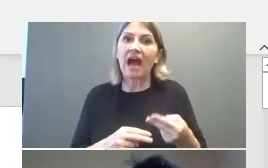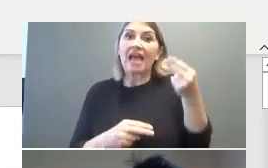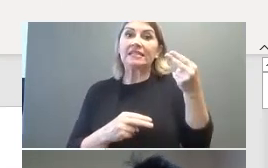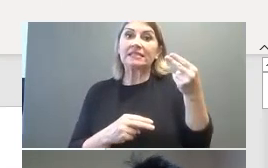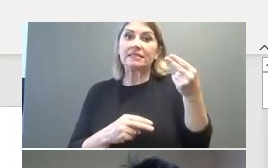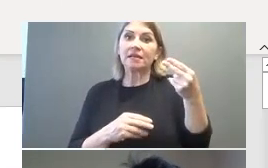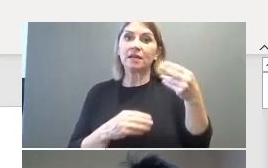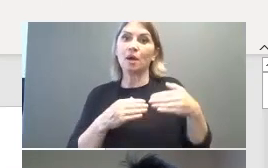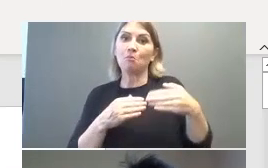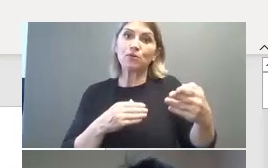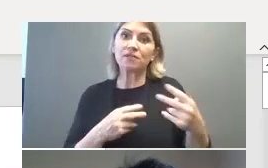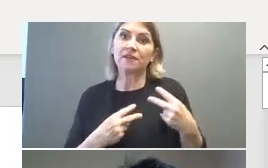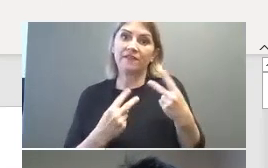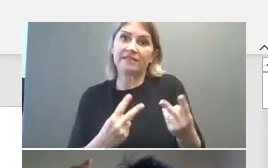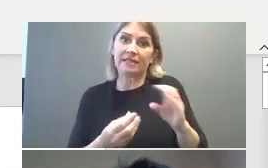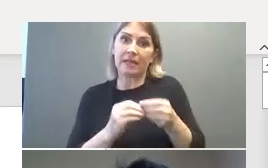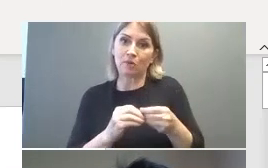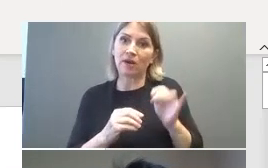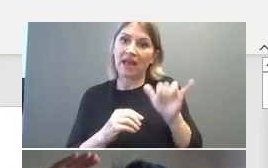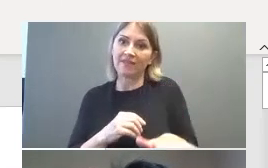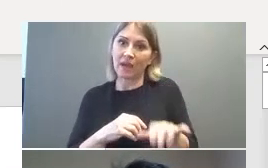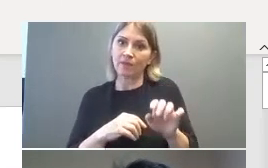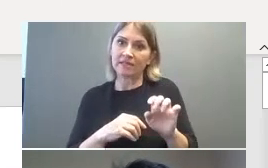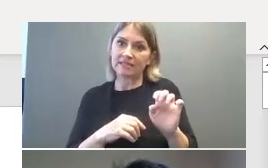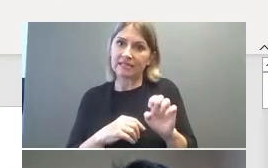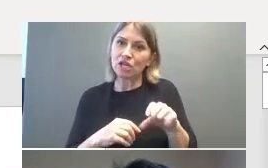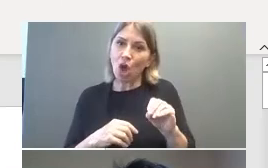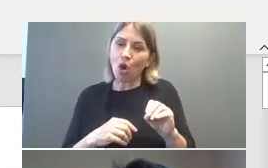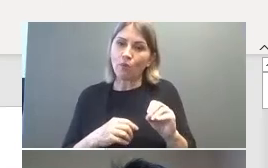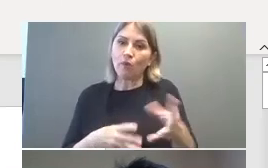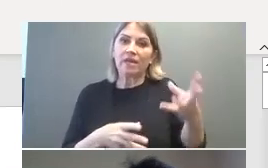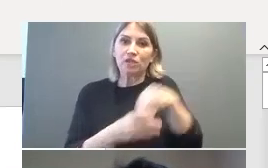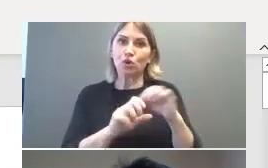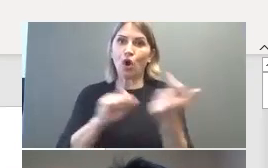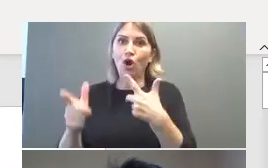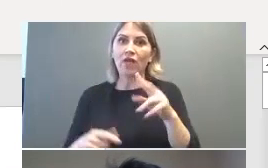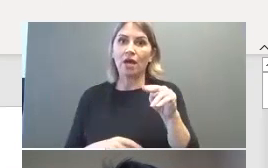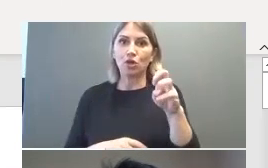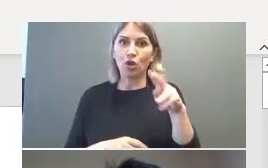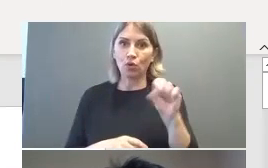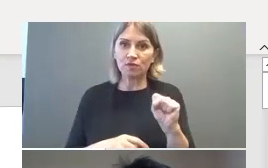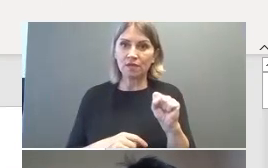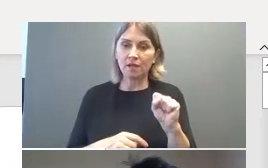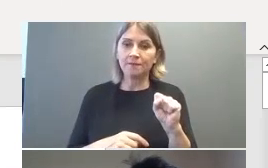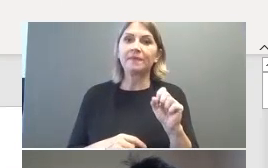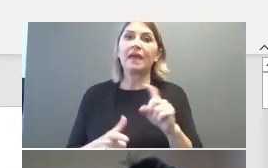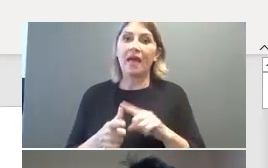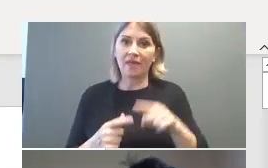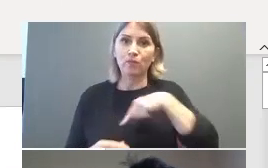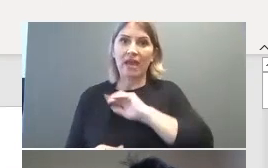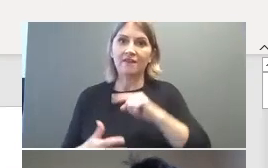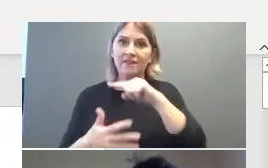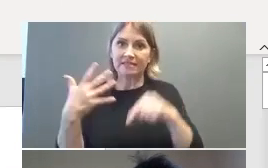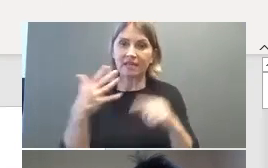number, which is in this case is E. So once we have inserted all of those nodes in the stack, we just pop them out, and we have a set of